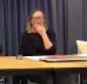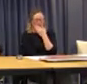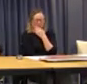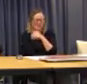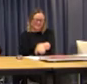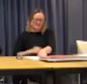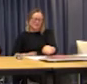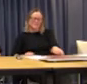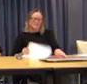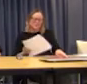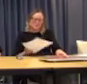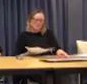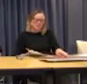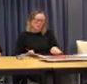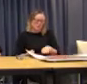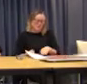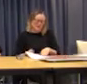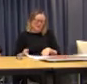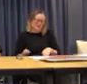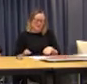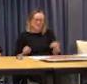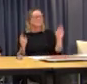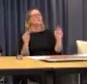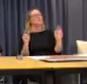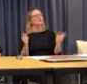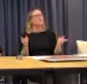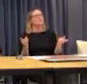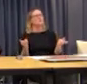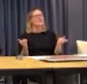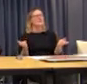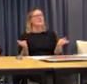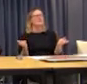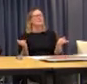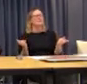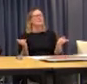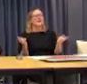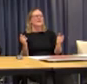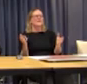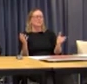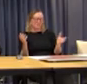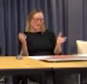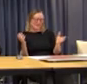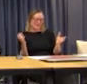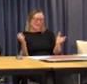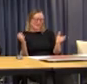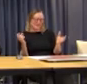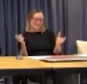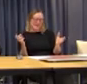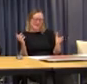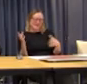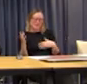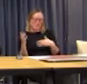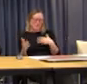One thing that struck me, because you were also talking about the sort of contribution narrative as something